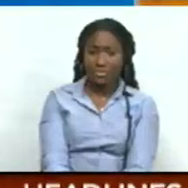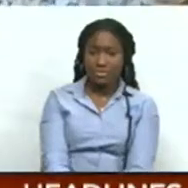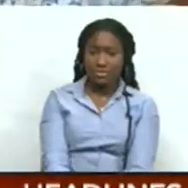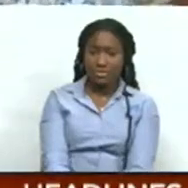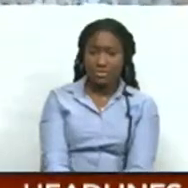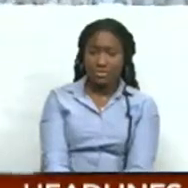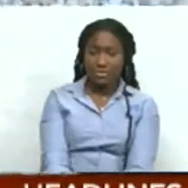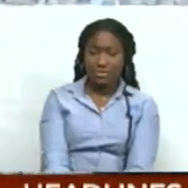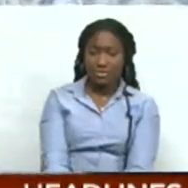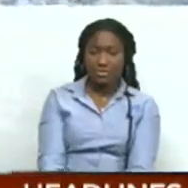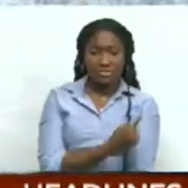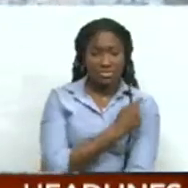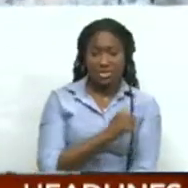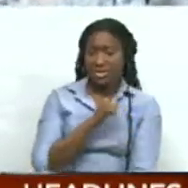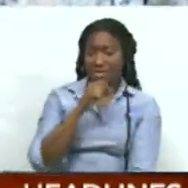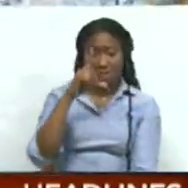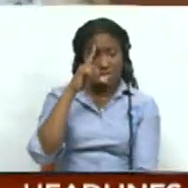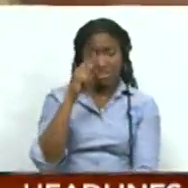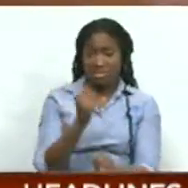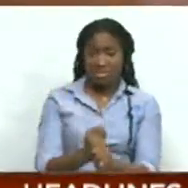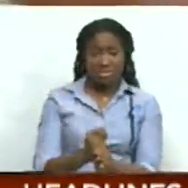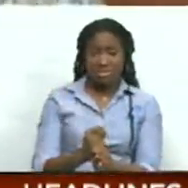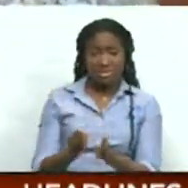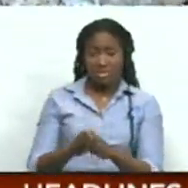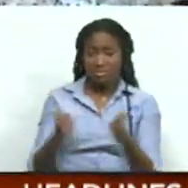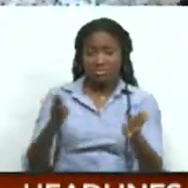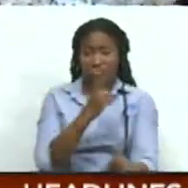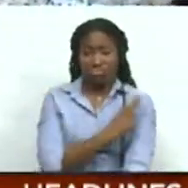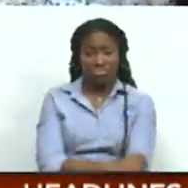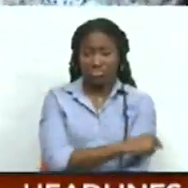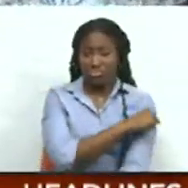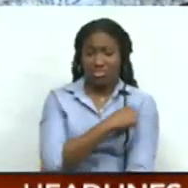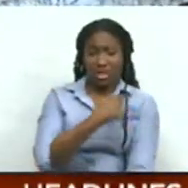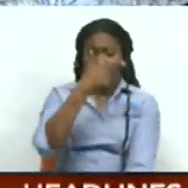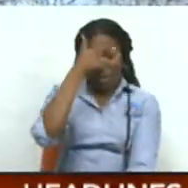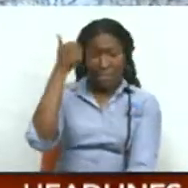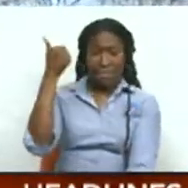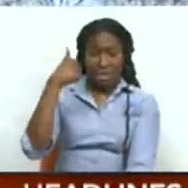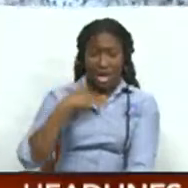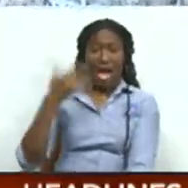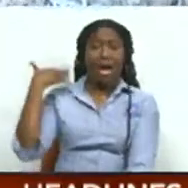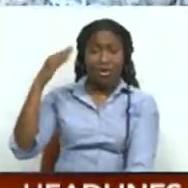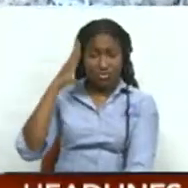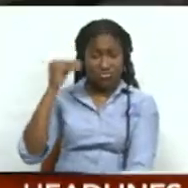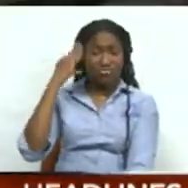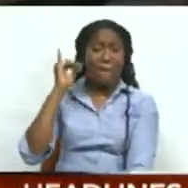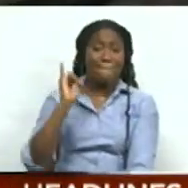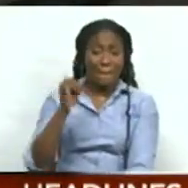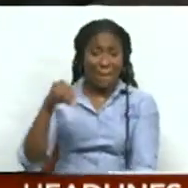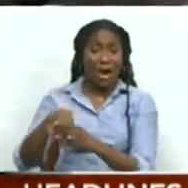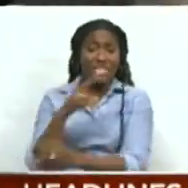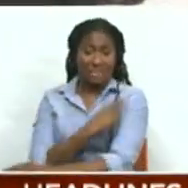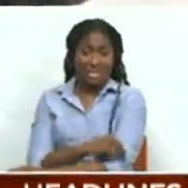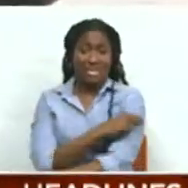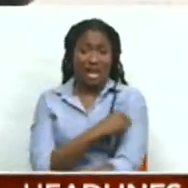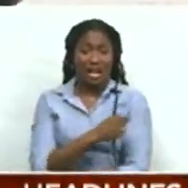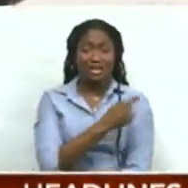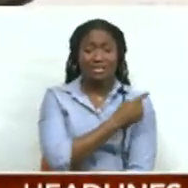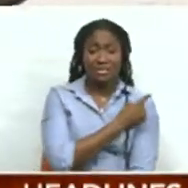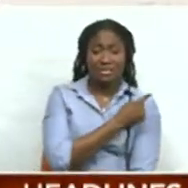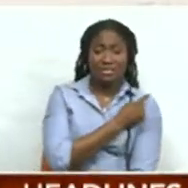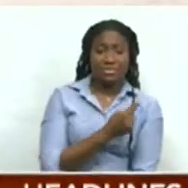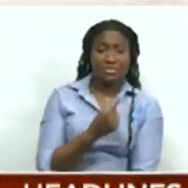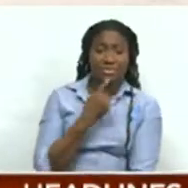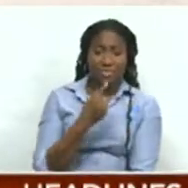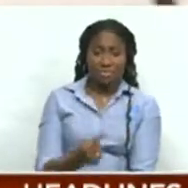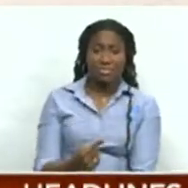I'm not confident at all, basically, because I had a bad experience in the hospital. I never out much believe